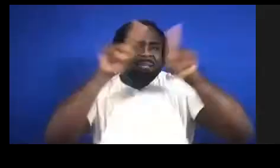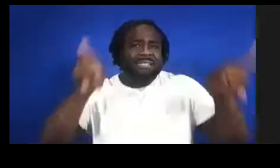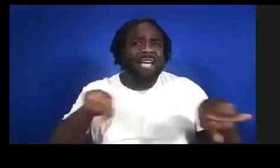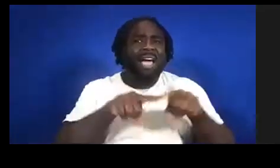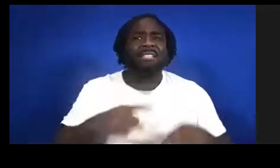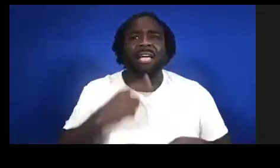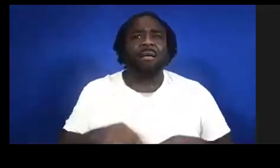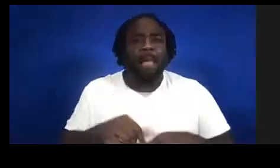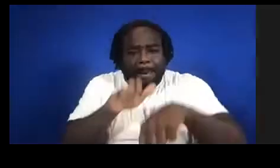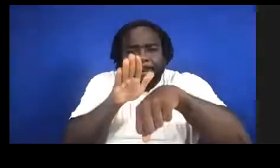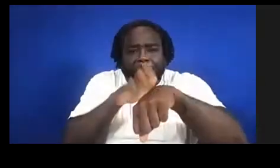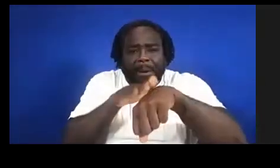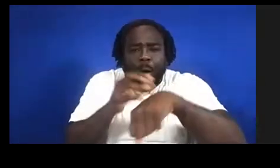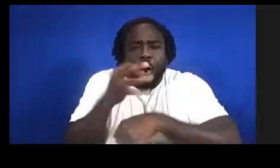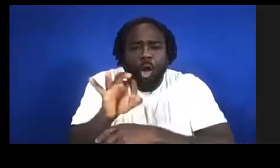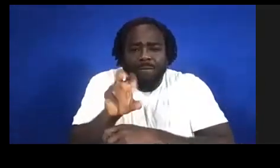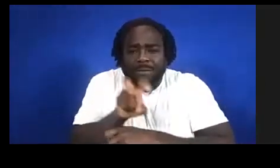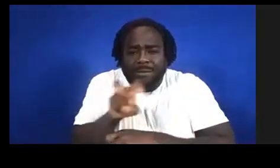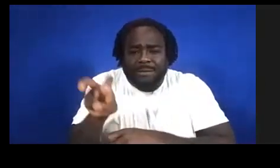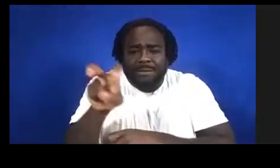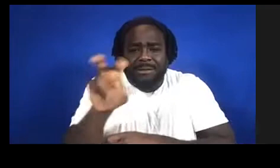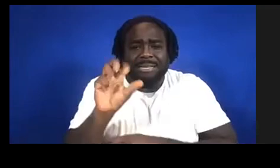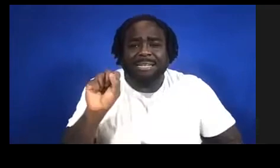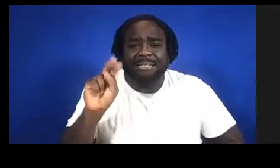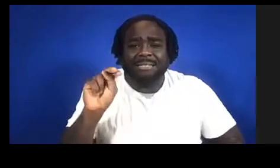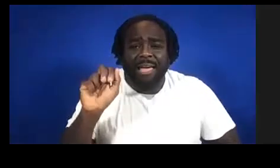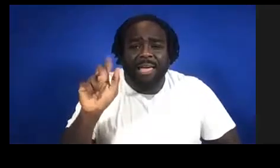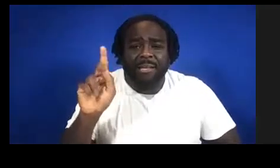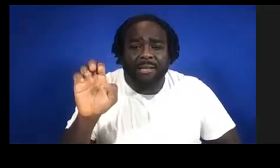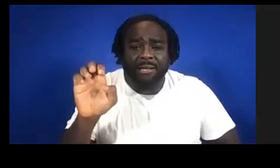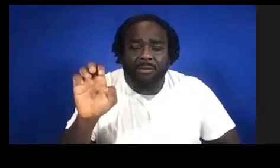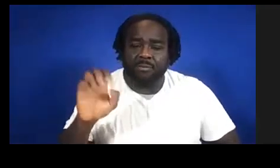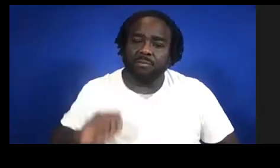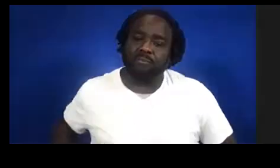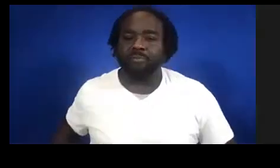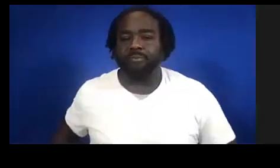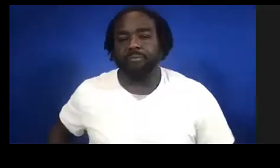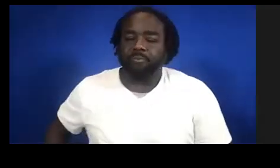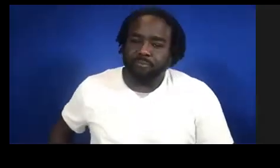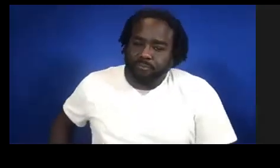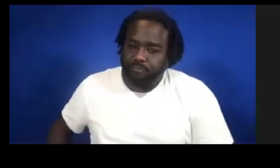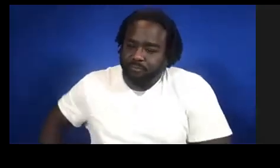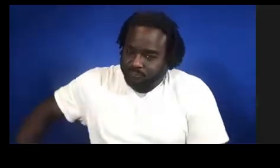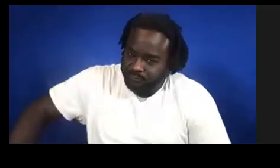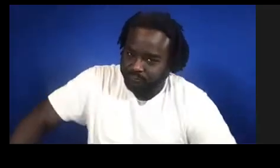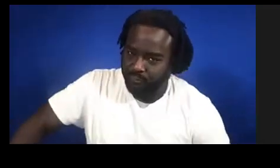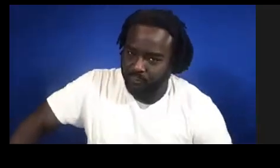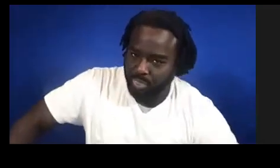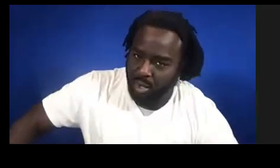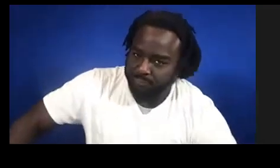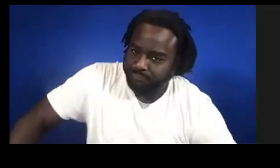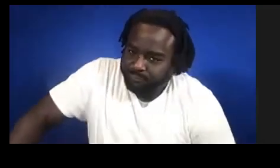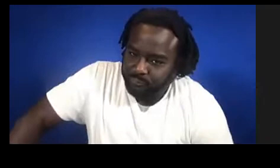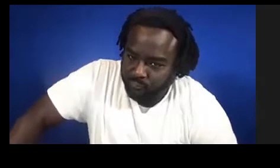Sometimes though, when I'm hiking, I'll see signs that say like, beware of snakes. And I'm